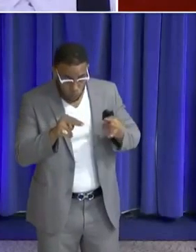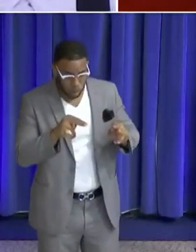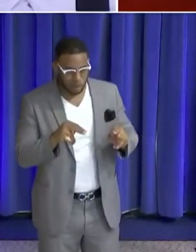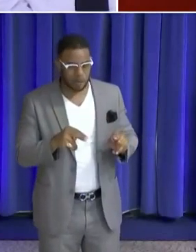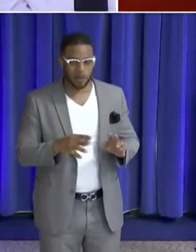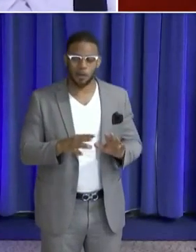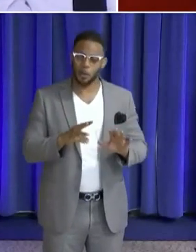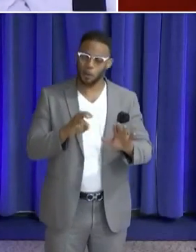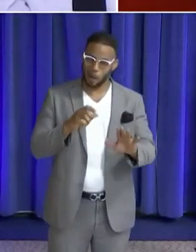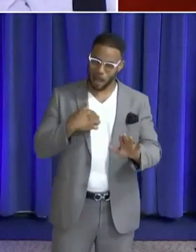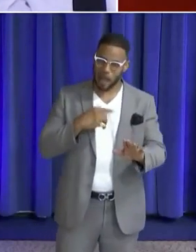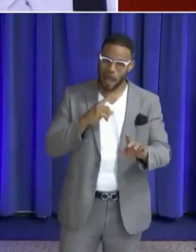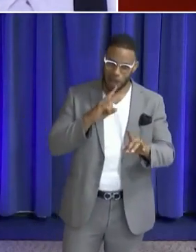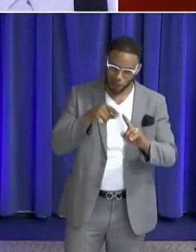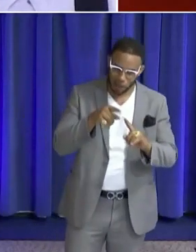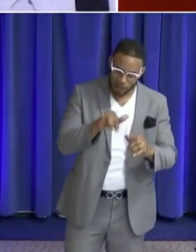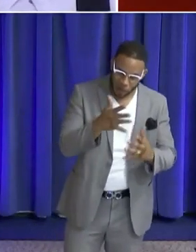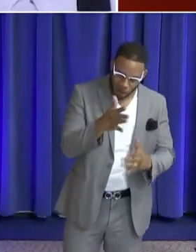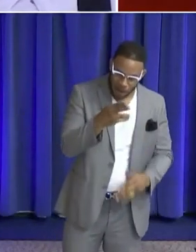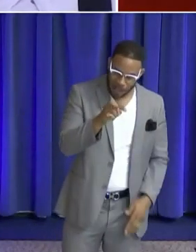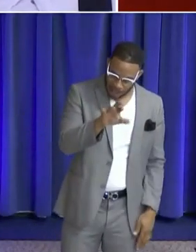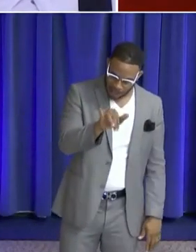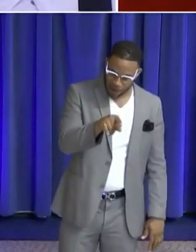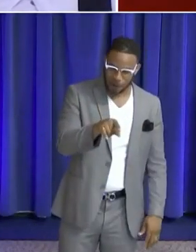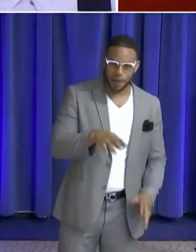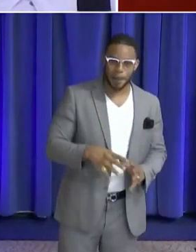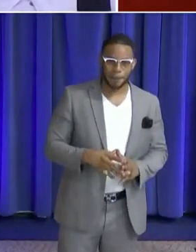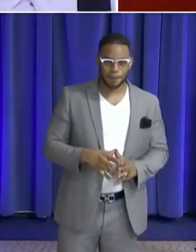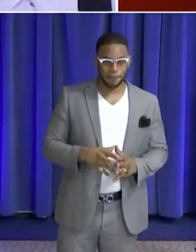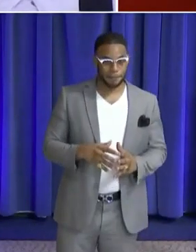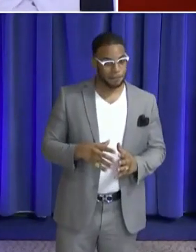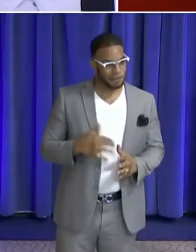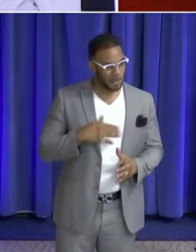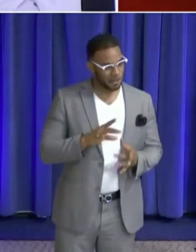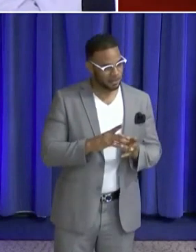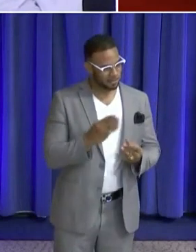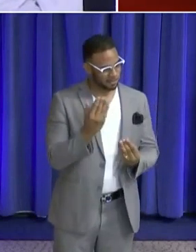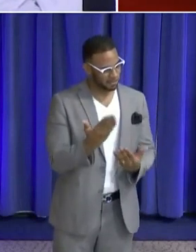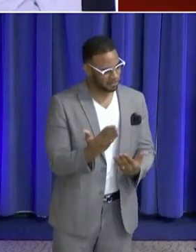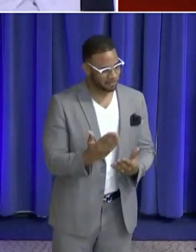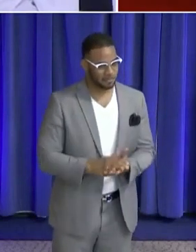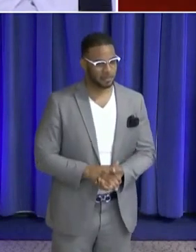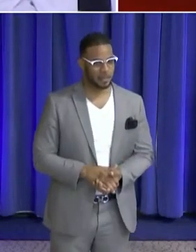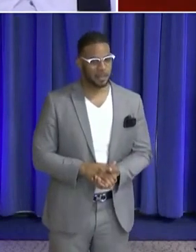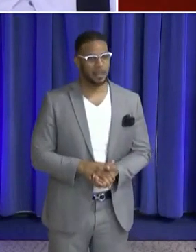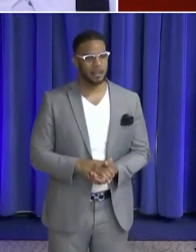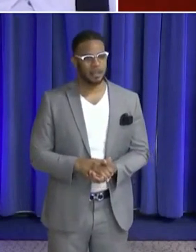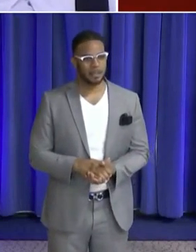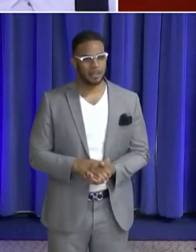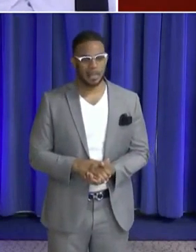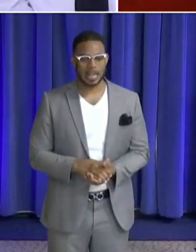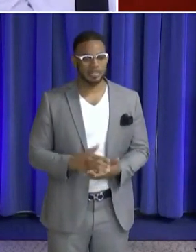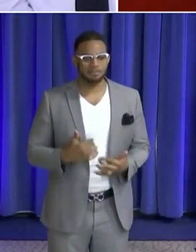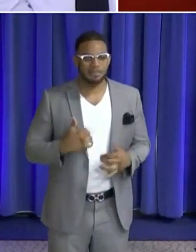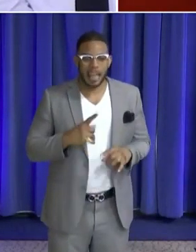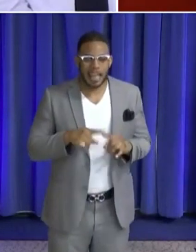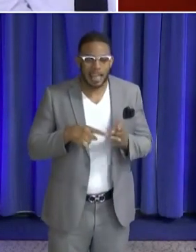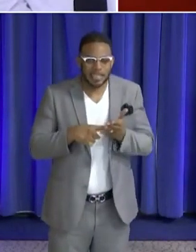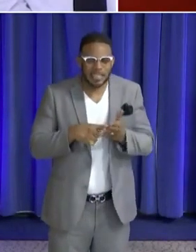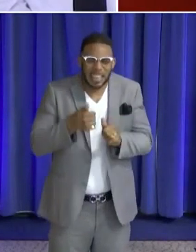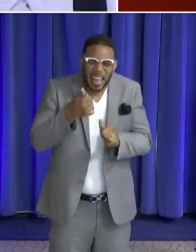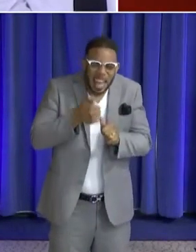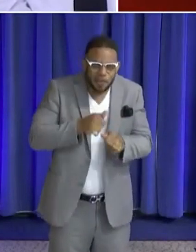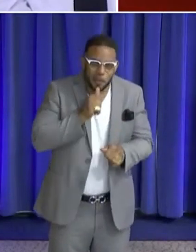Well, I've spoken about this already, Harry, and I will say this, that I can't discuss every